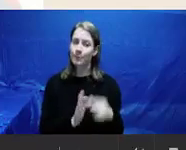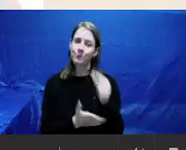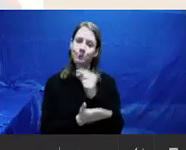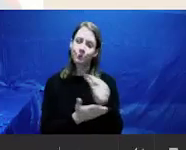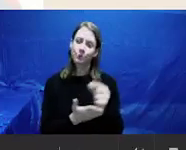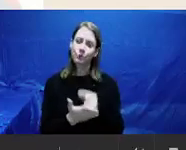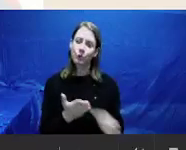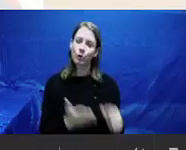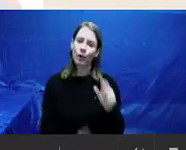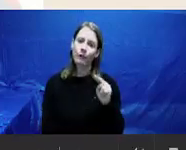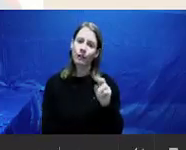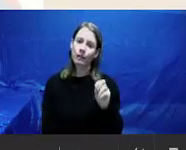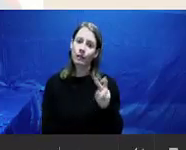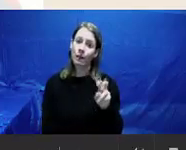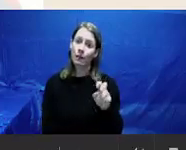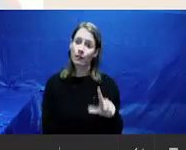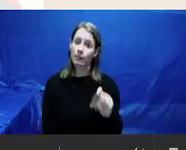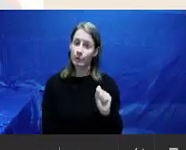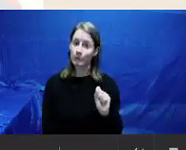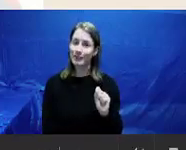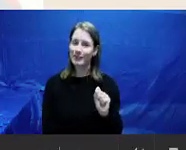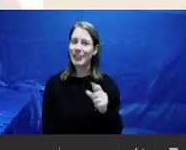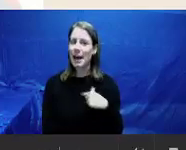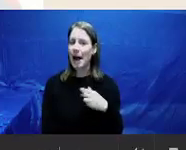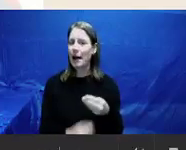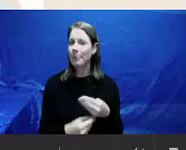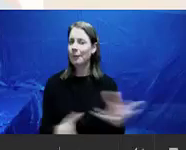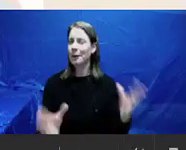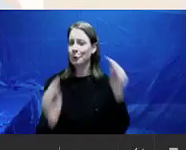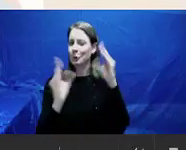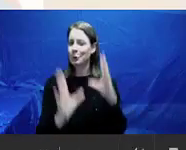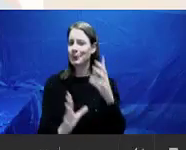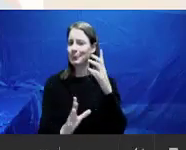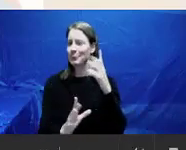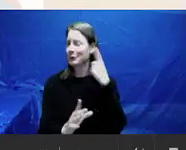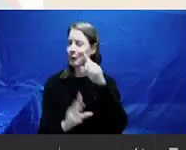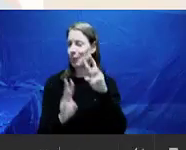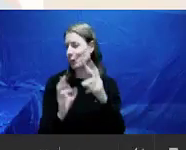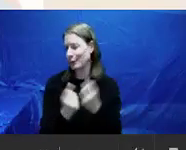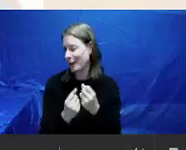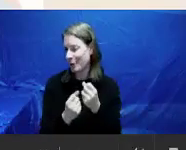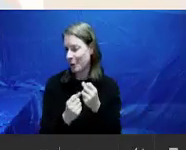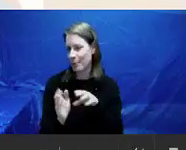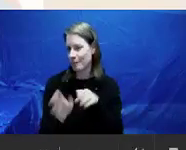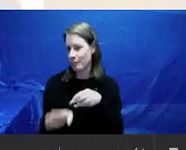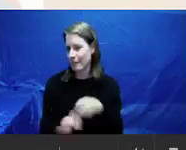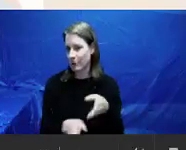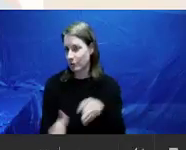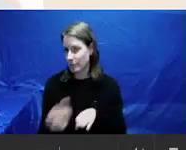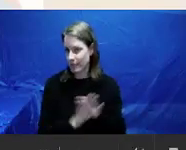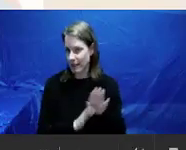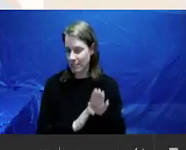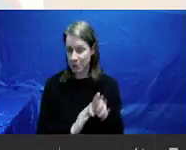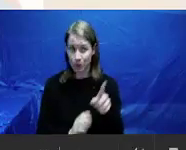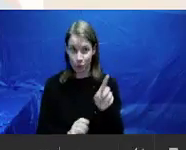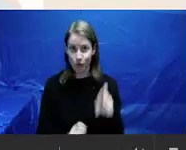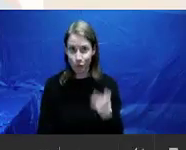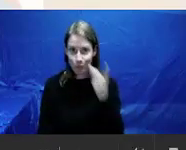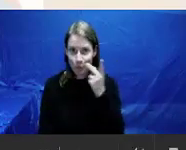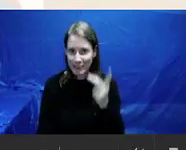front of teachers during some kind of workshop or professional development. And you should see the look on their faces, because a lot